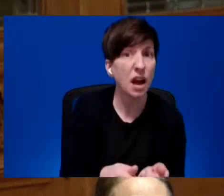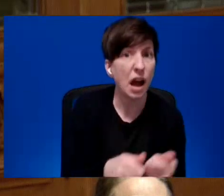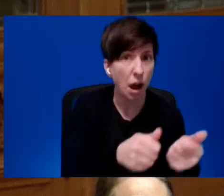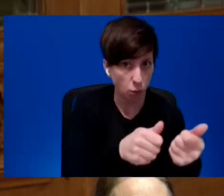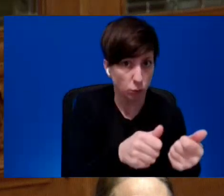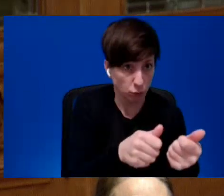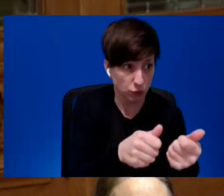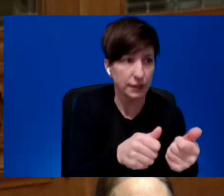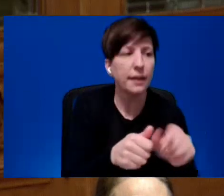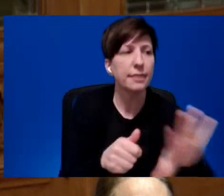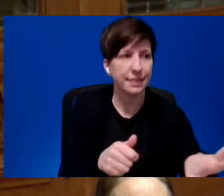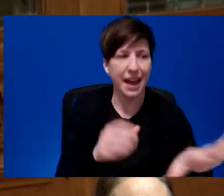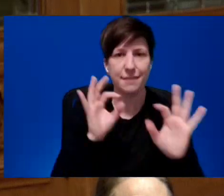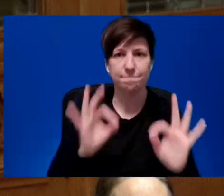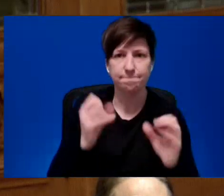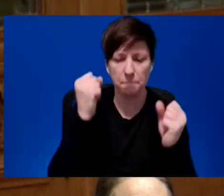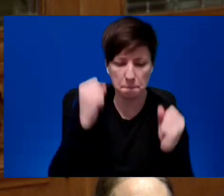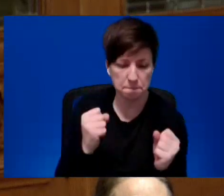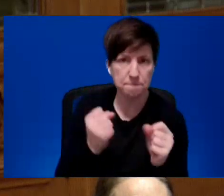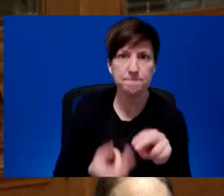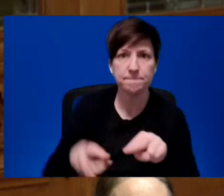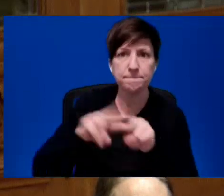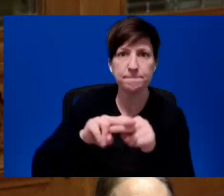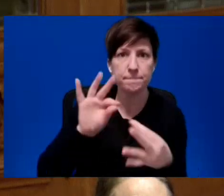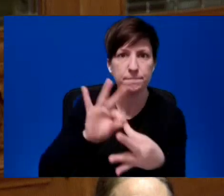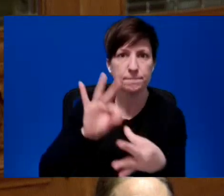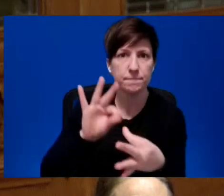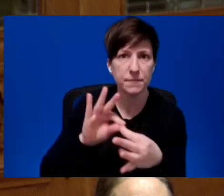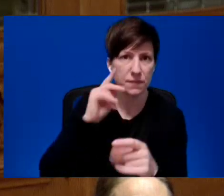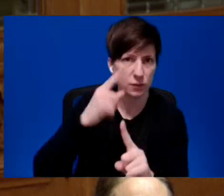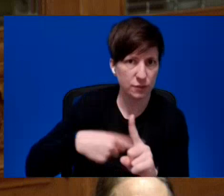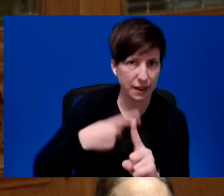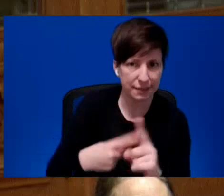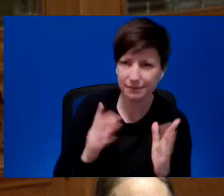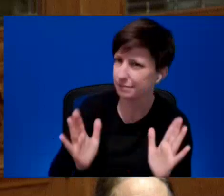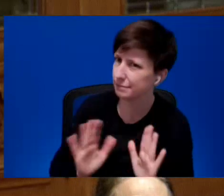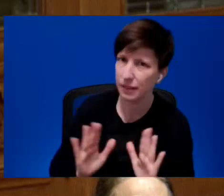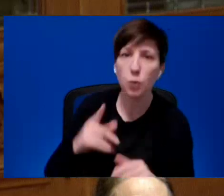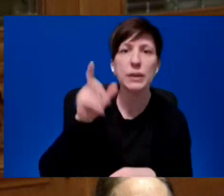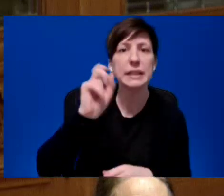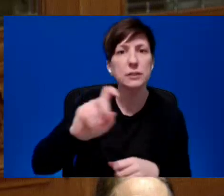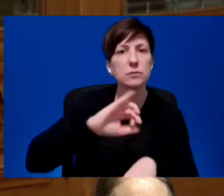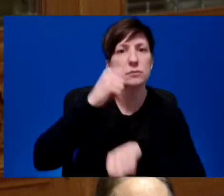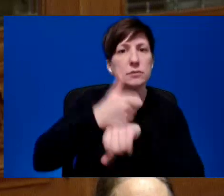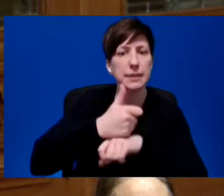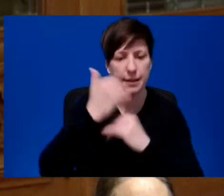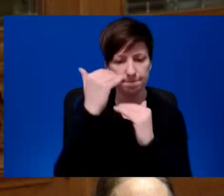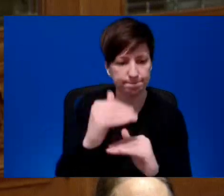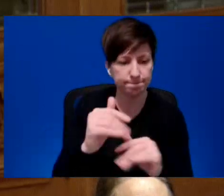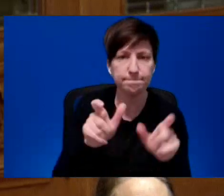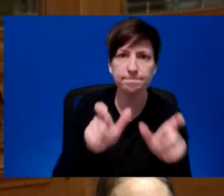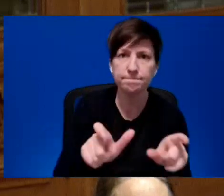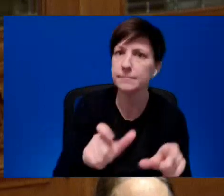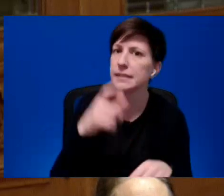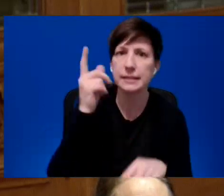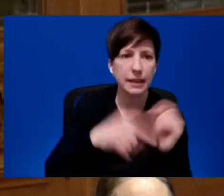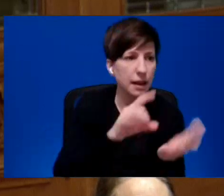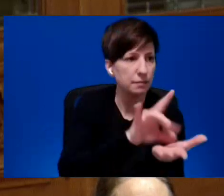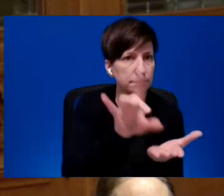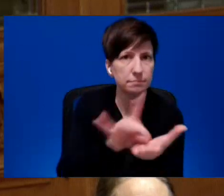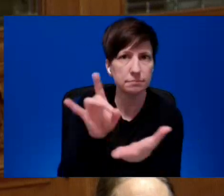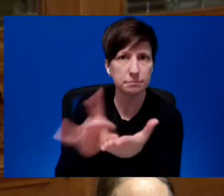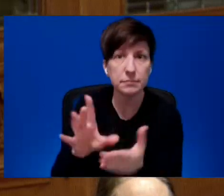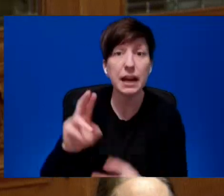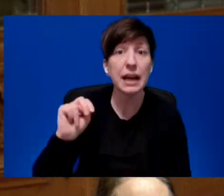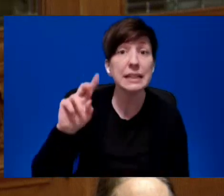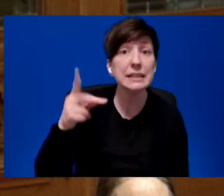cost-effective way to provide renters with immediate and genuine housing security. The NDP once cared about renters. Dave